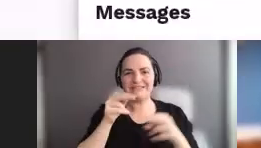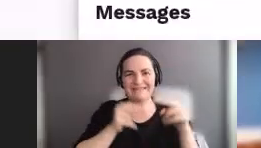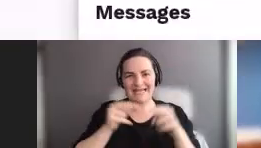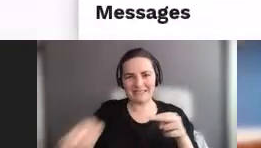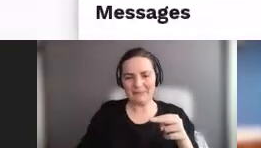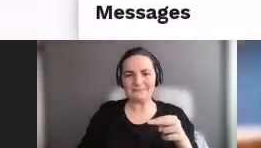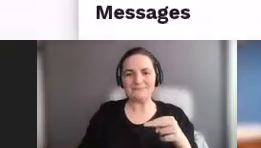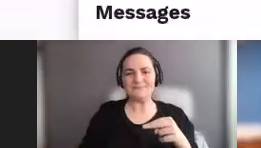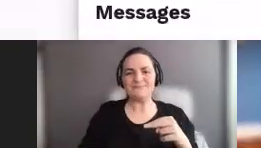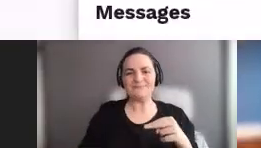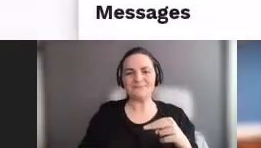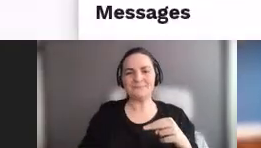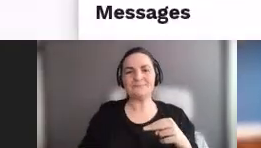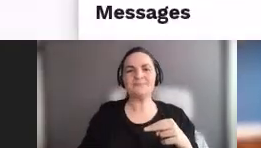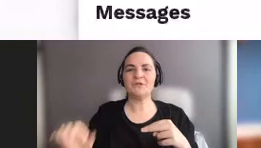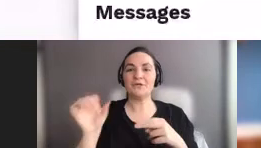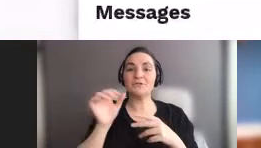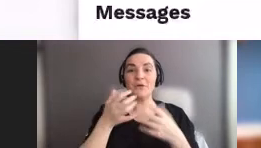my desktop now,